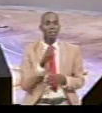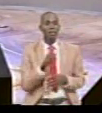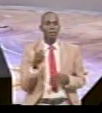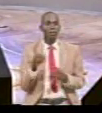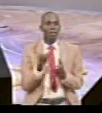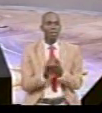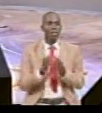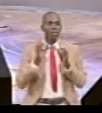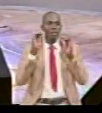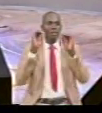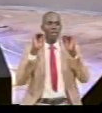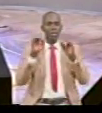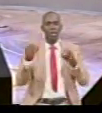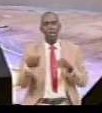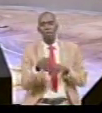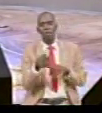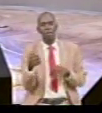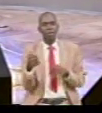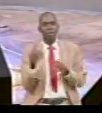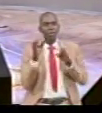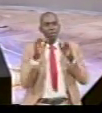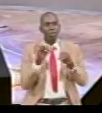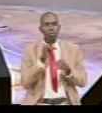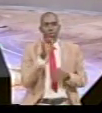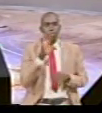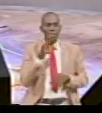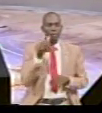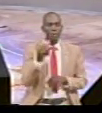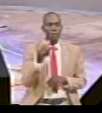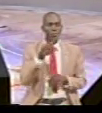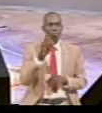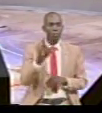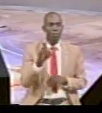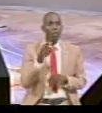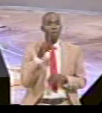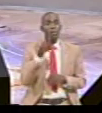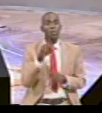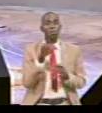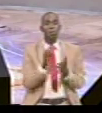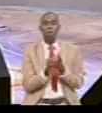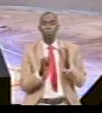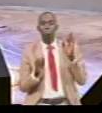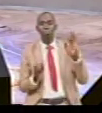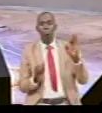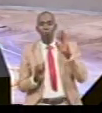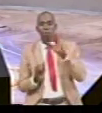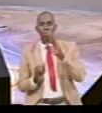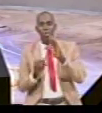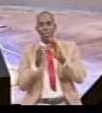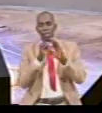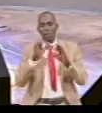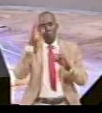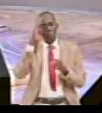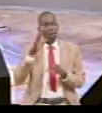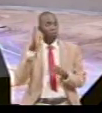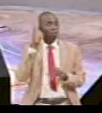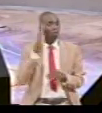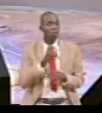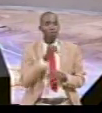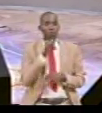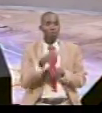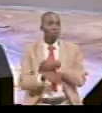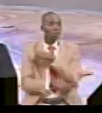teachest another, teachest not thou thyself? Thou that preachest a man should not